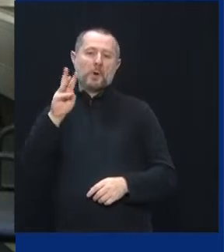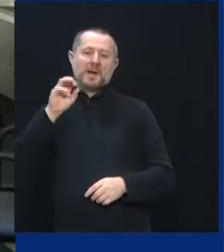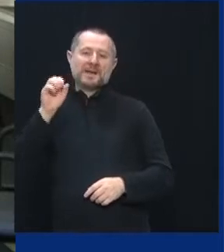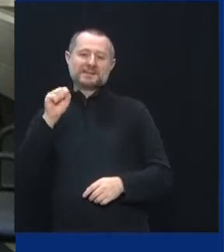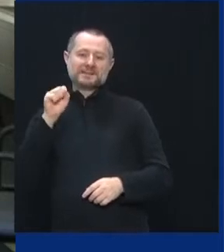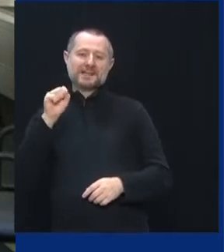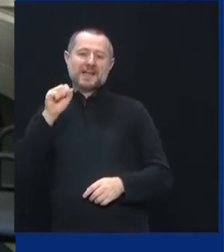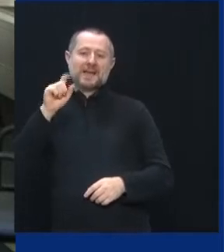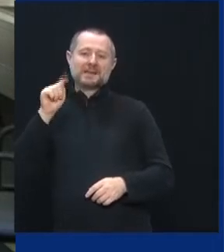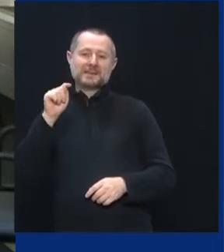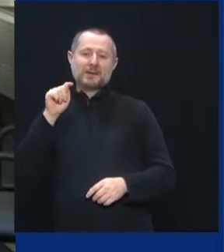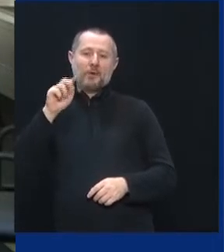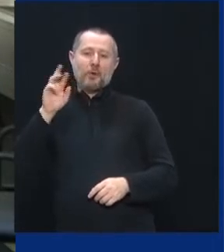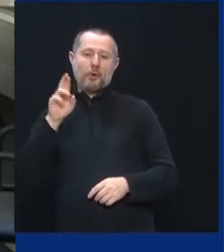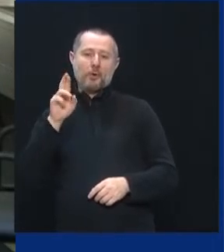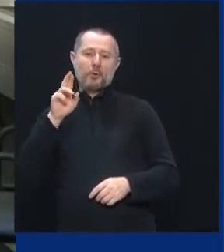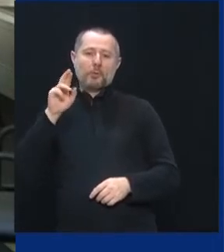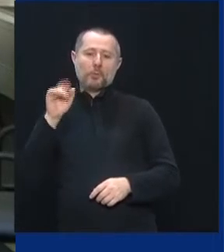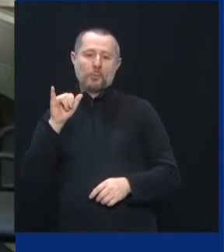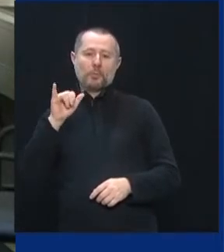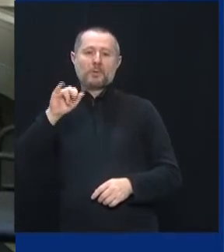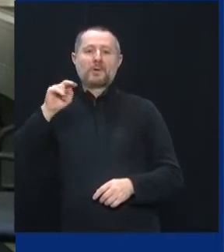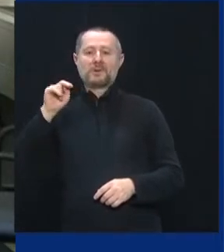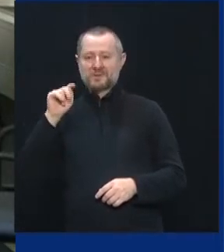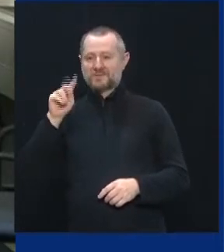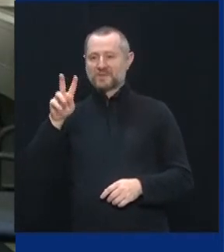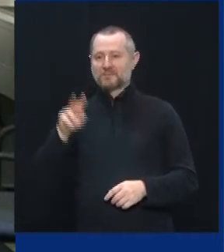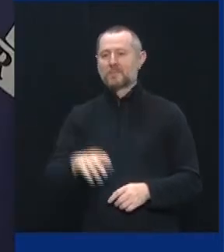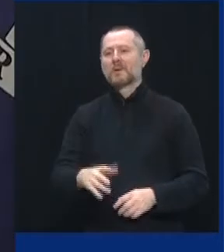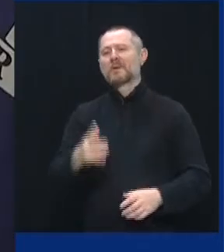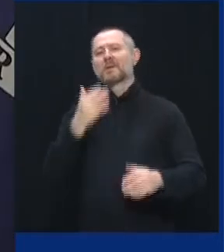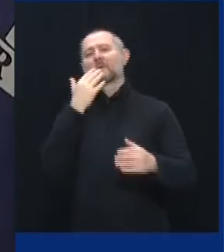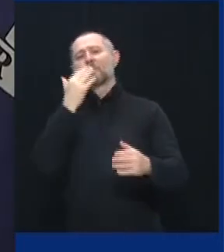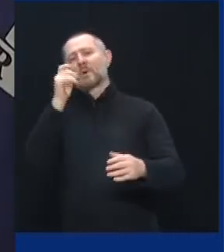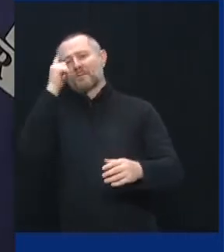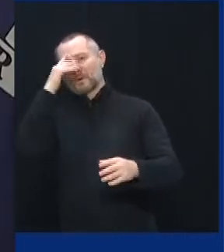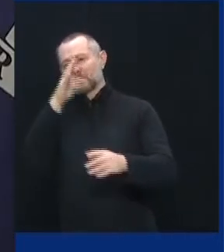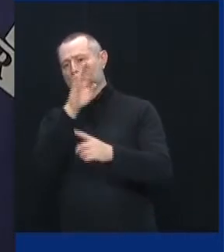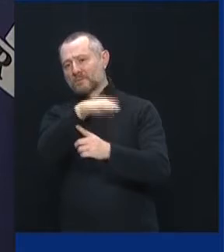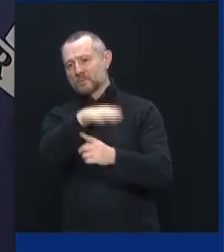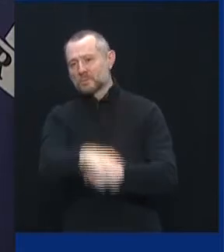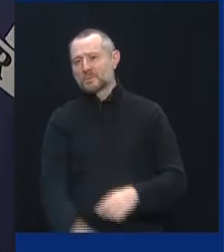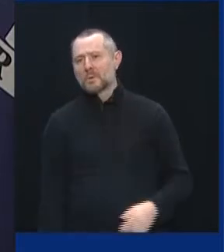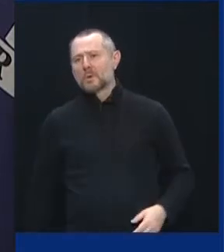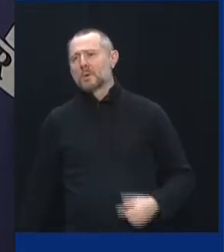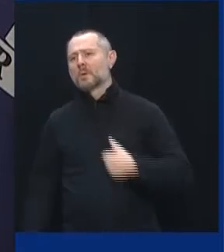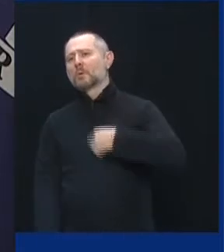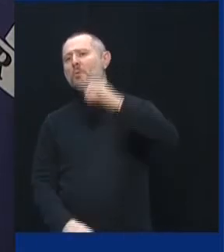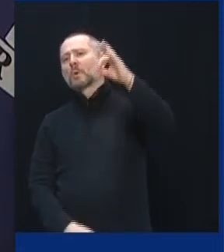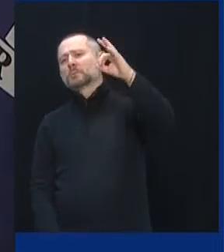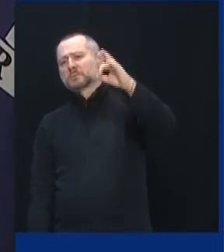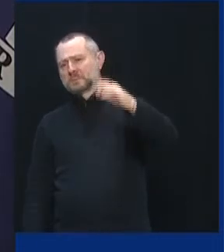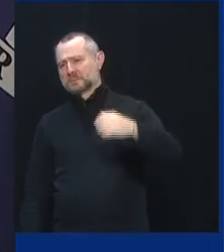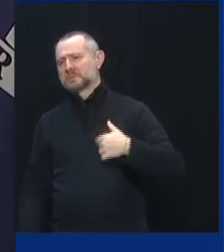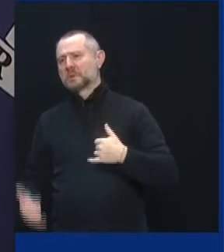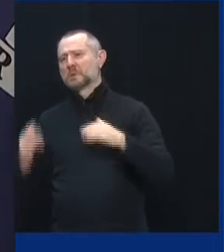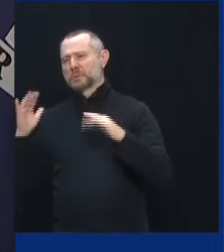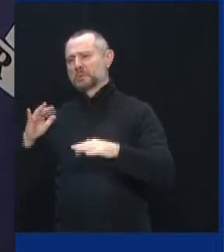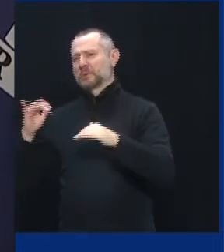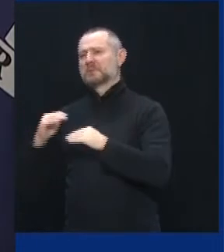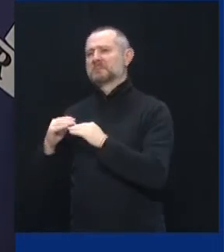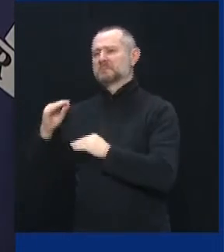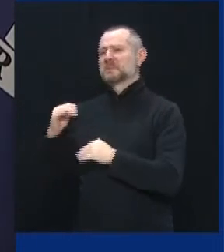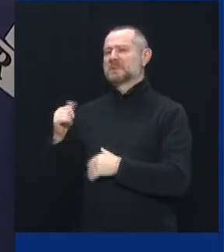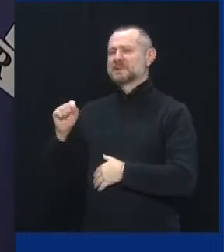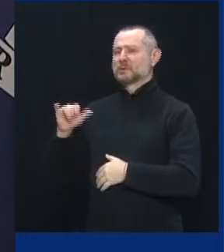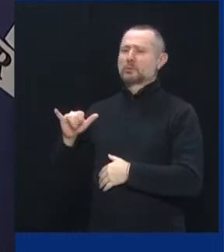microphone. Governor, good afternoon. How are you? Doing well. Got some snow here, as Syracuse always